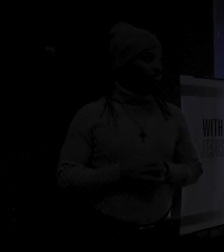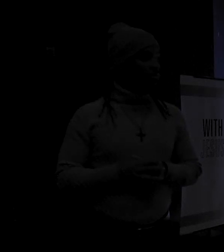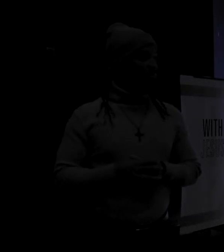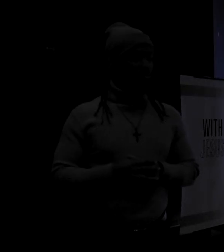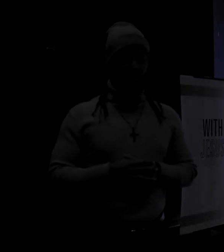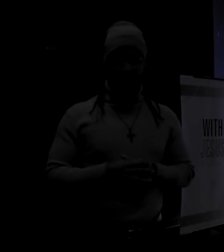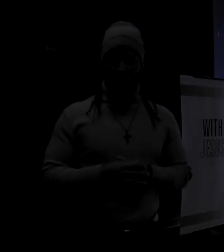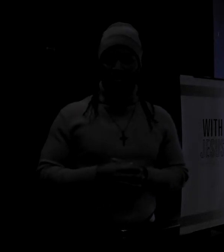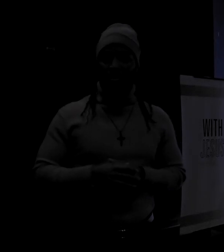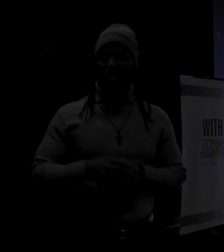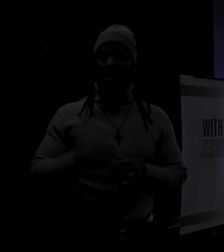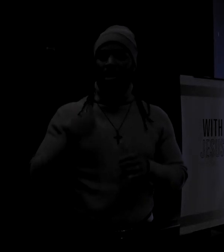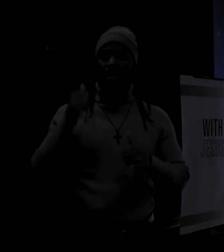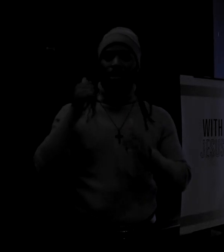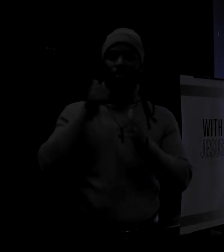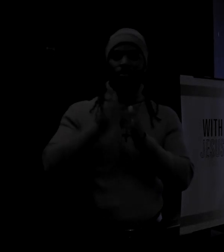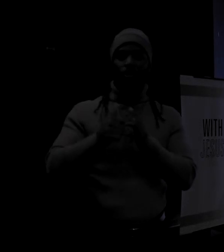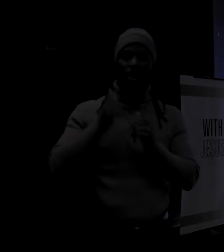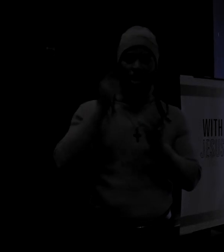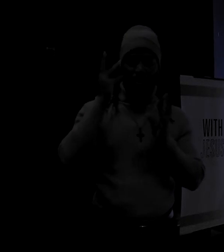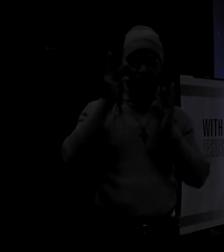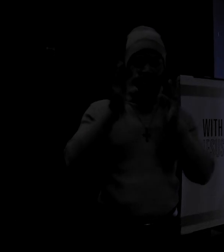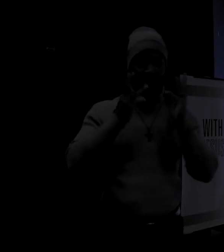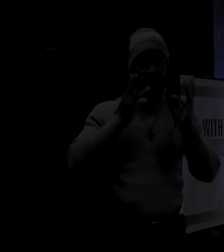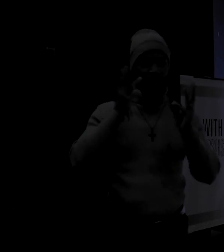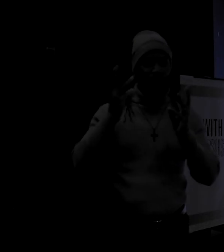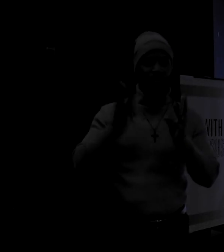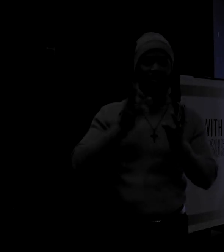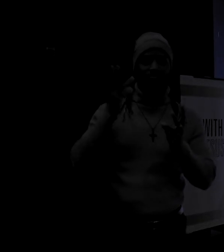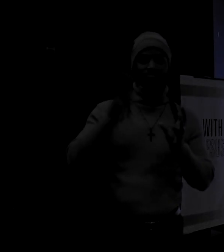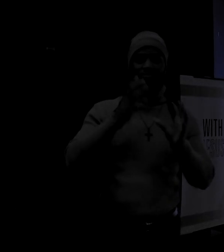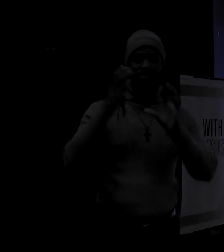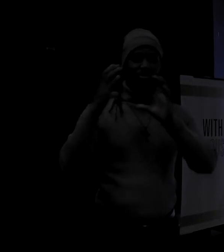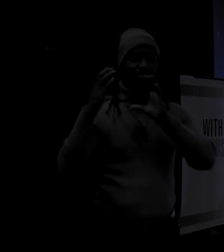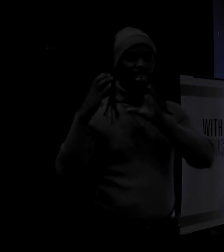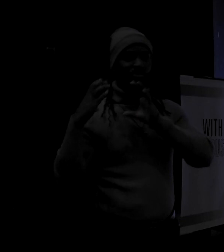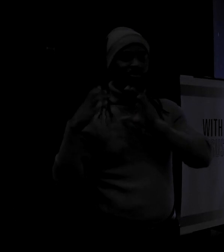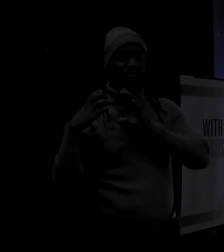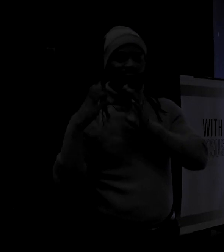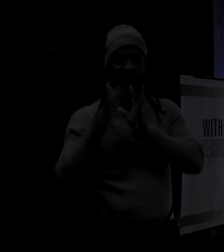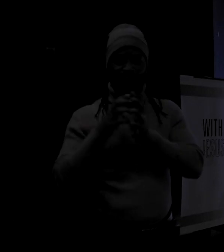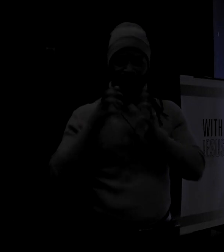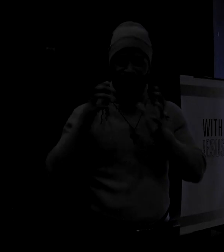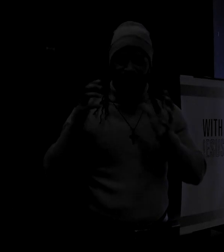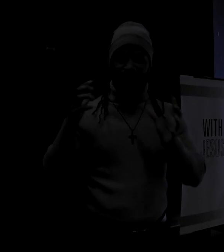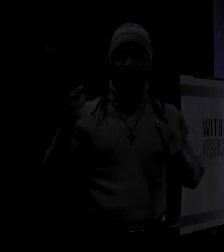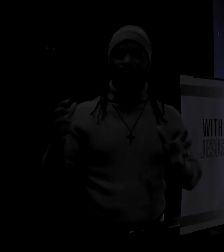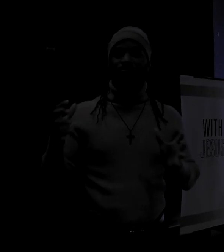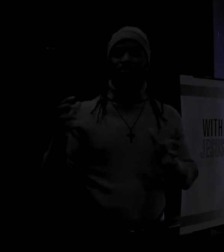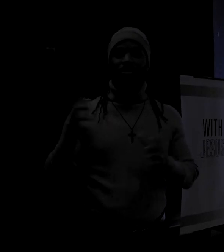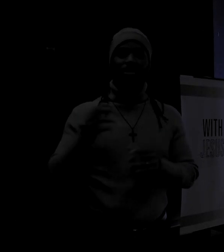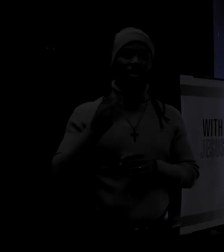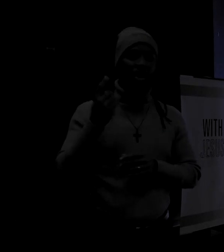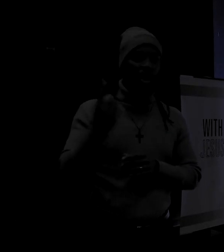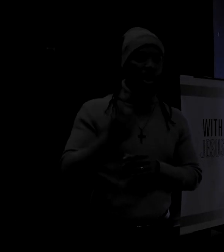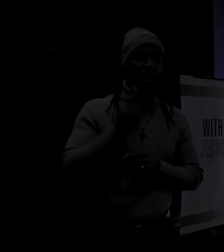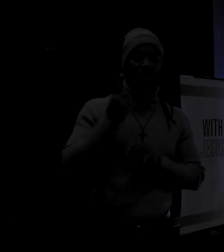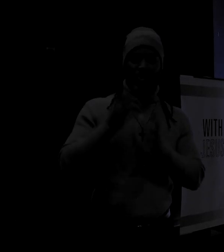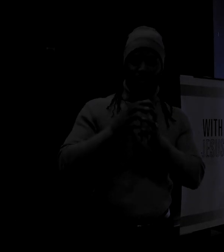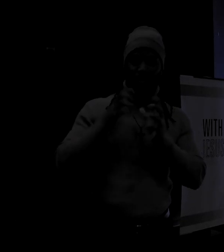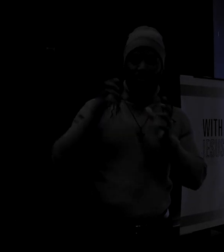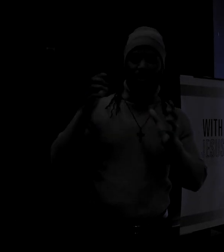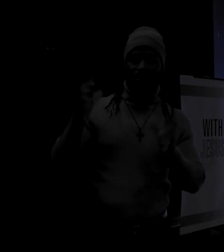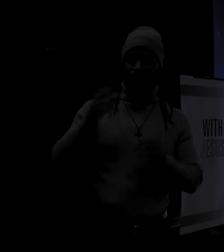Are you past the point of weary? Is your burden weighing heavy? Is it all too much